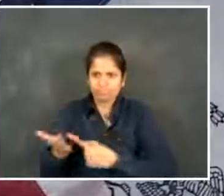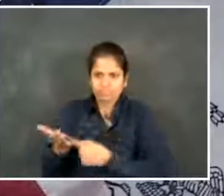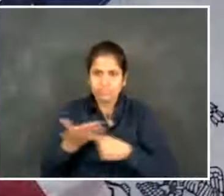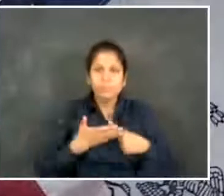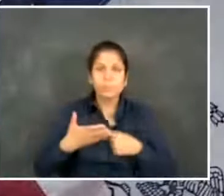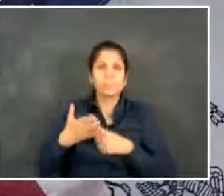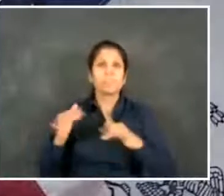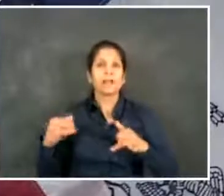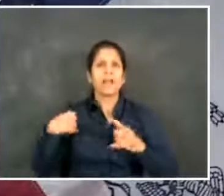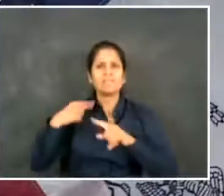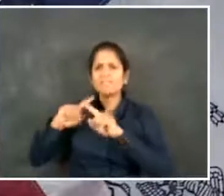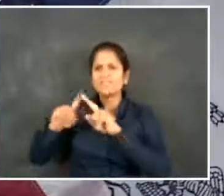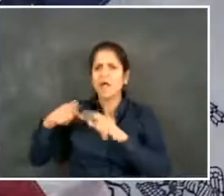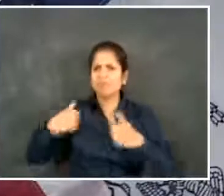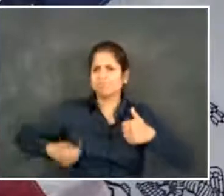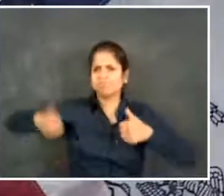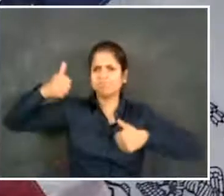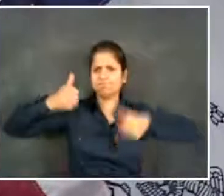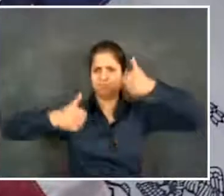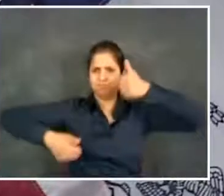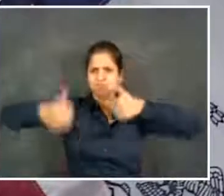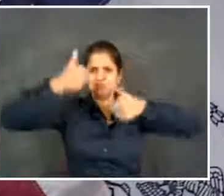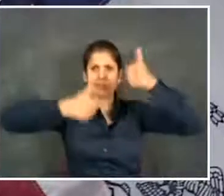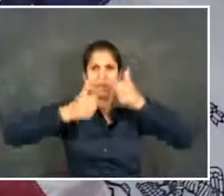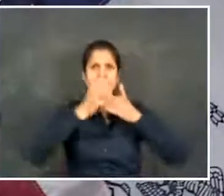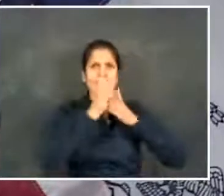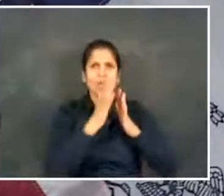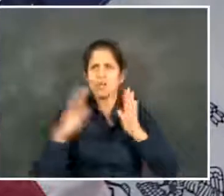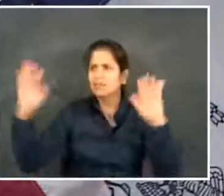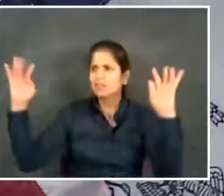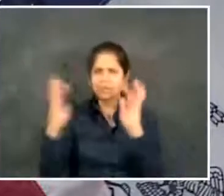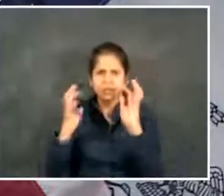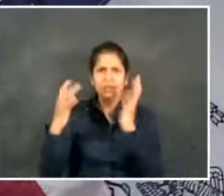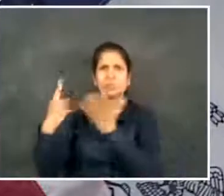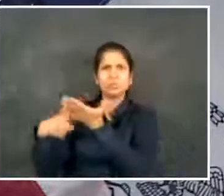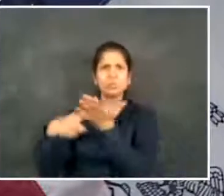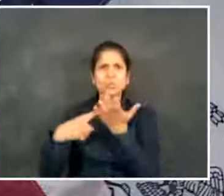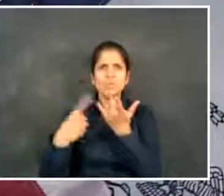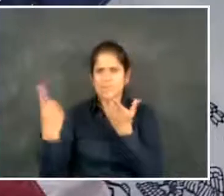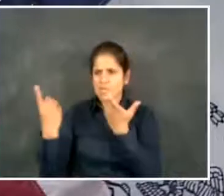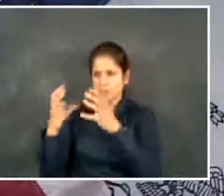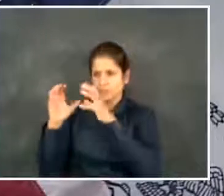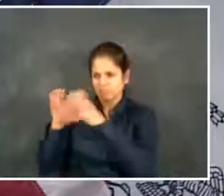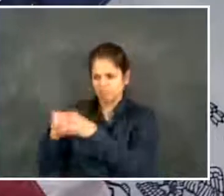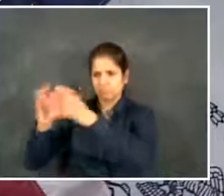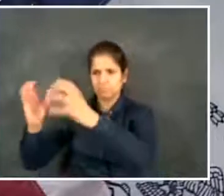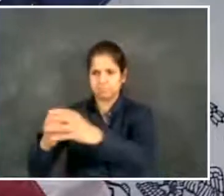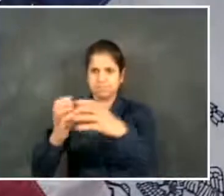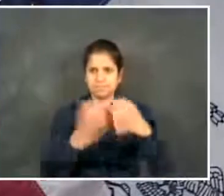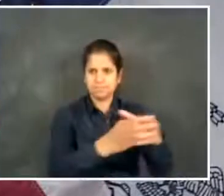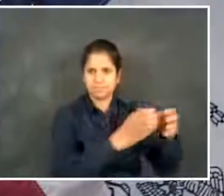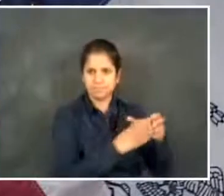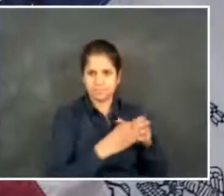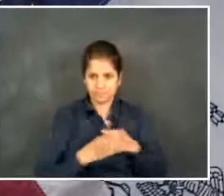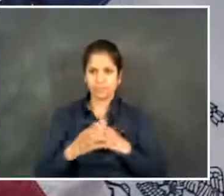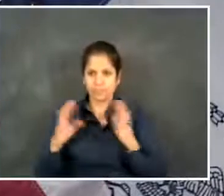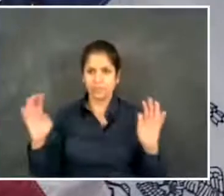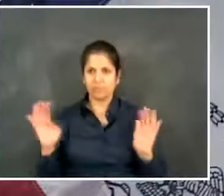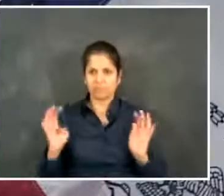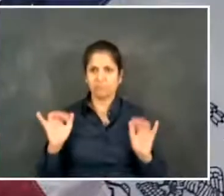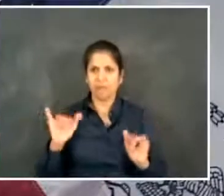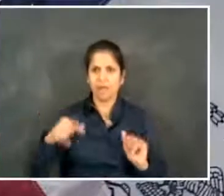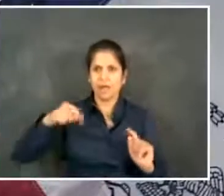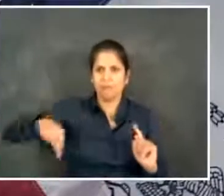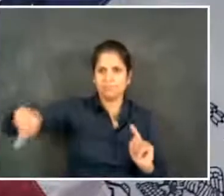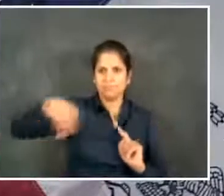our agencies do to address those disparities. And that's going to be a very tangible effort to make sure agencies right here and now are acting on these issues. And